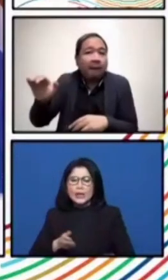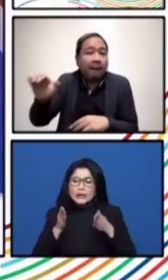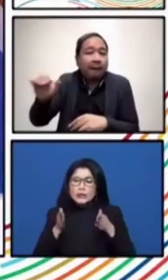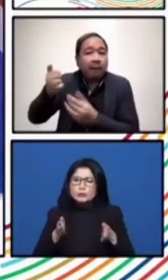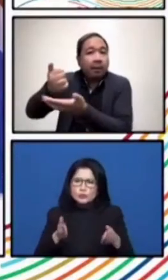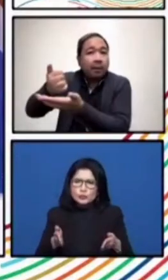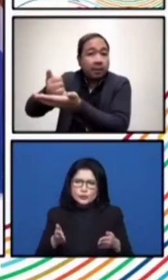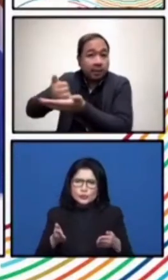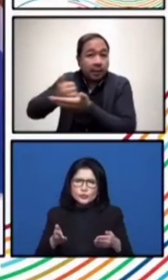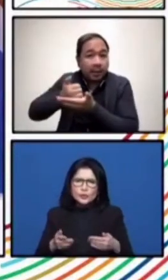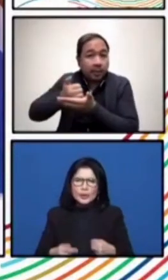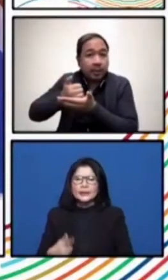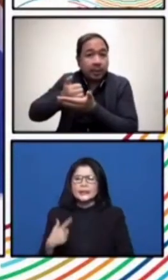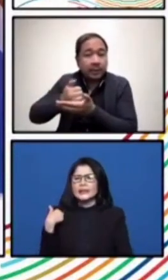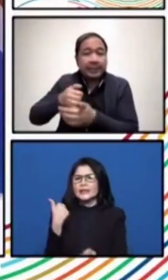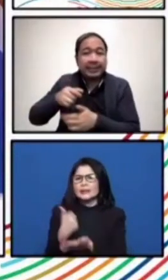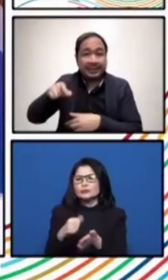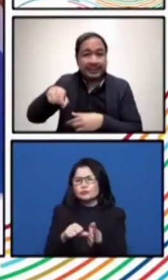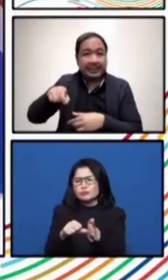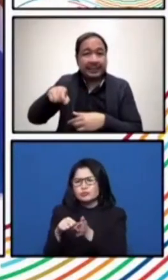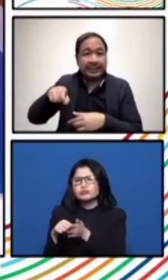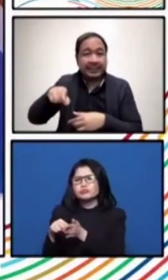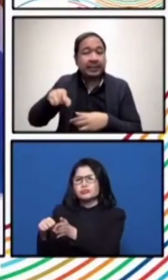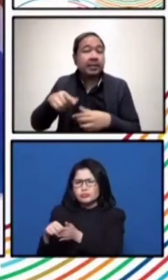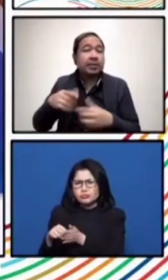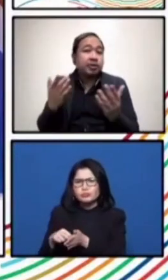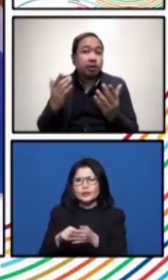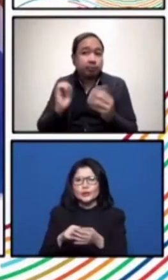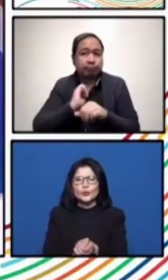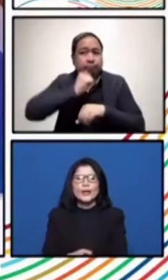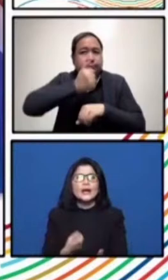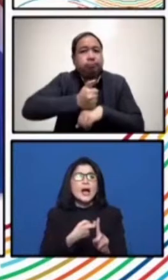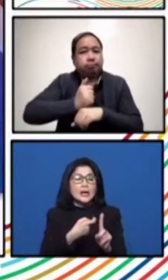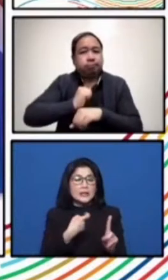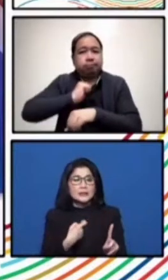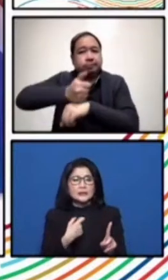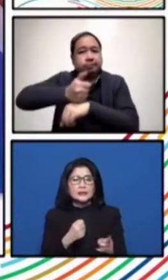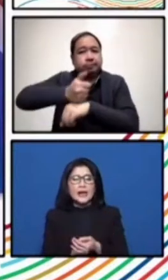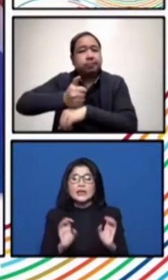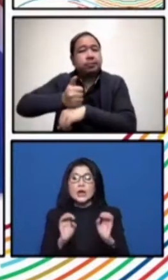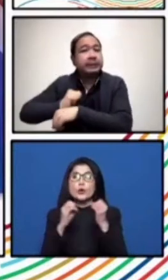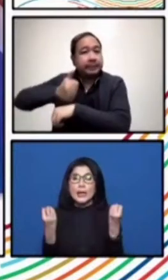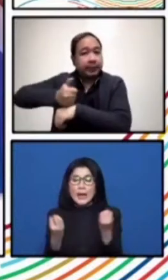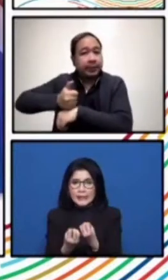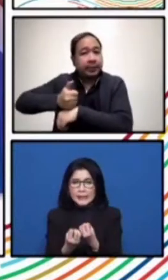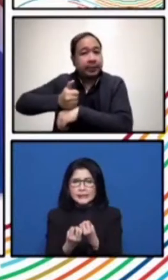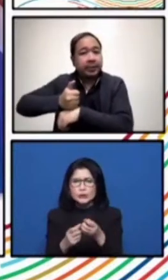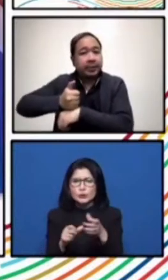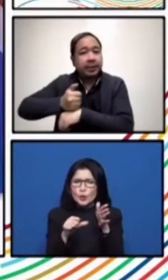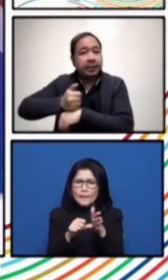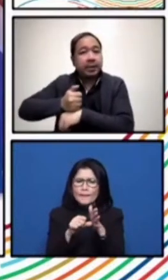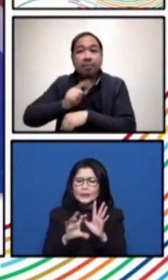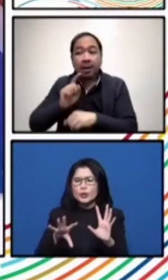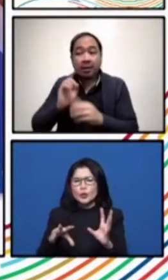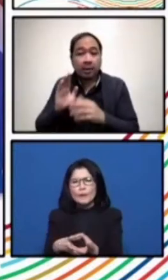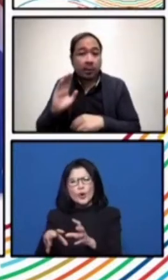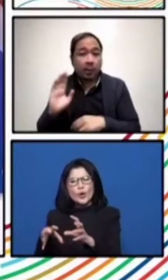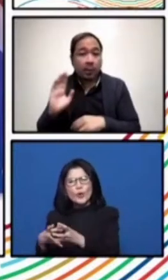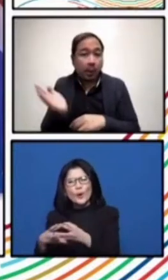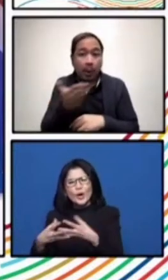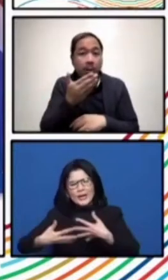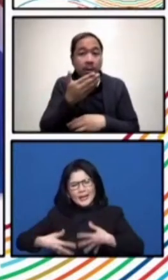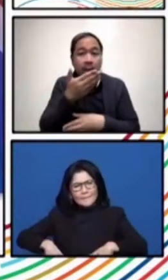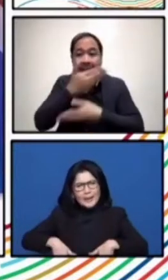necessity at that time which we put in place and all pwds